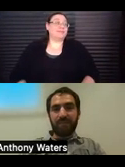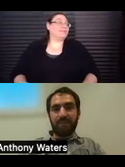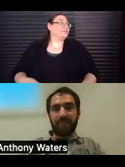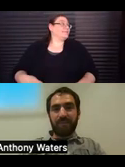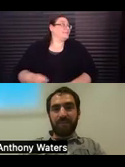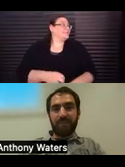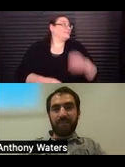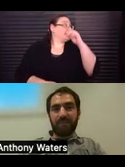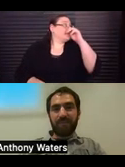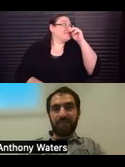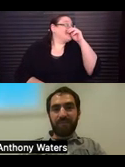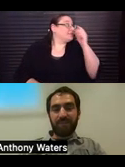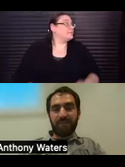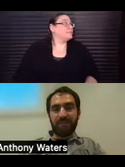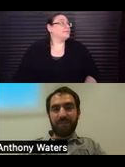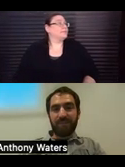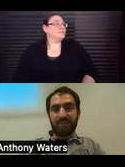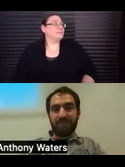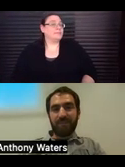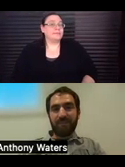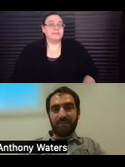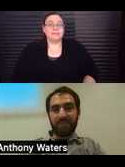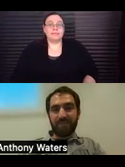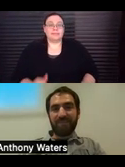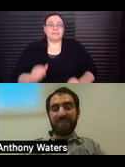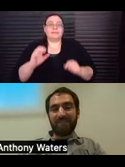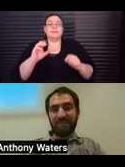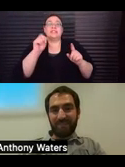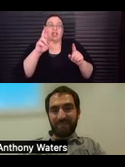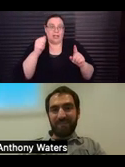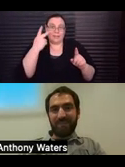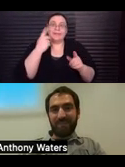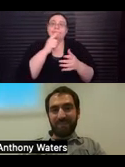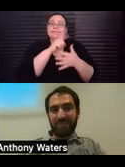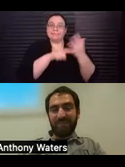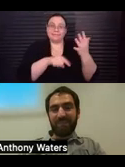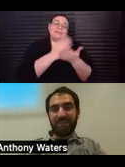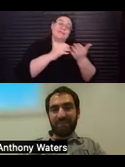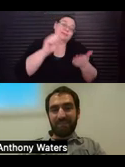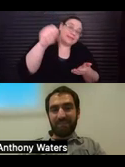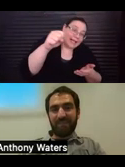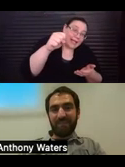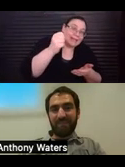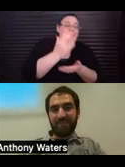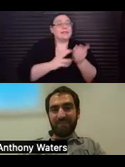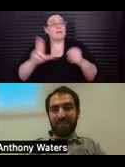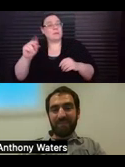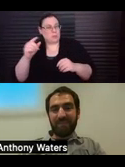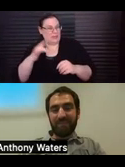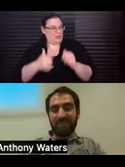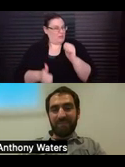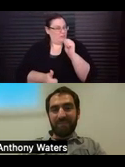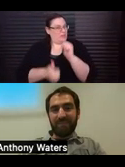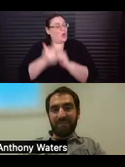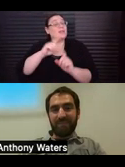So I think the overwhelming, so there's some yeses, some no's, but I would say the majority of